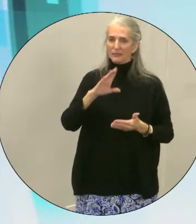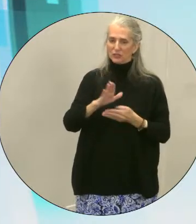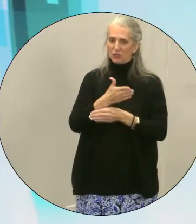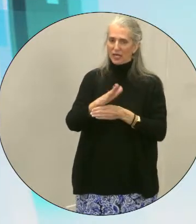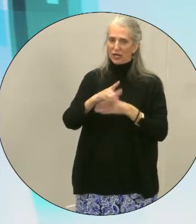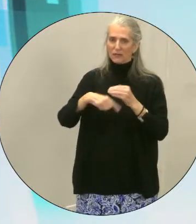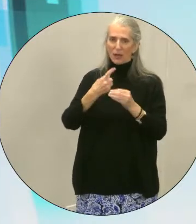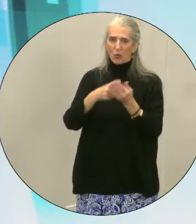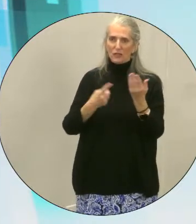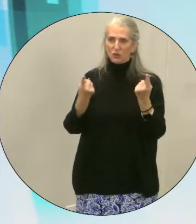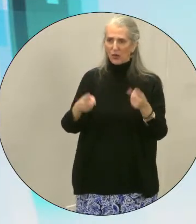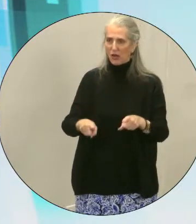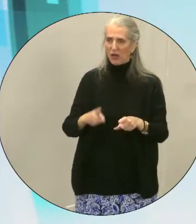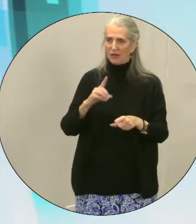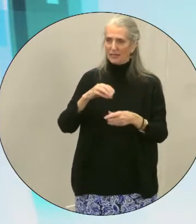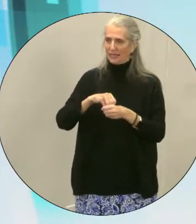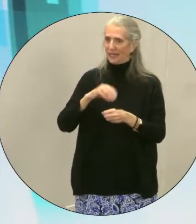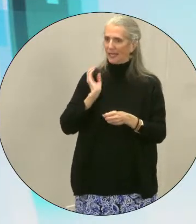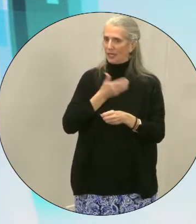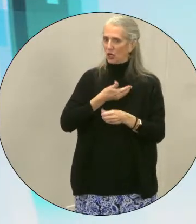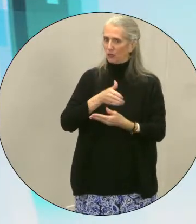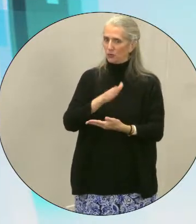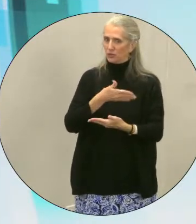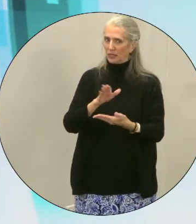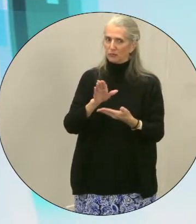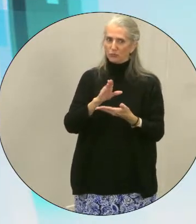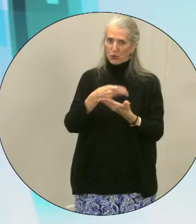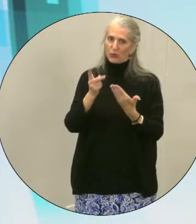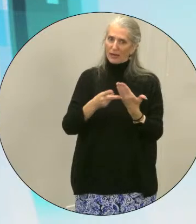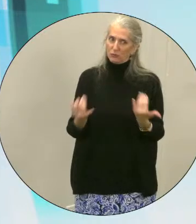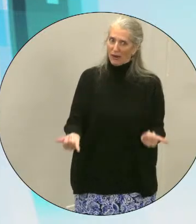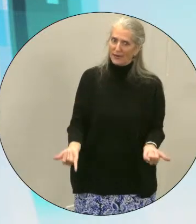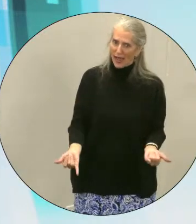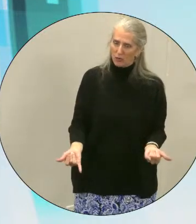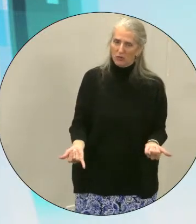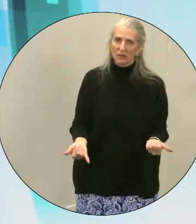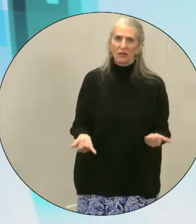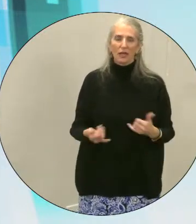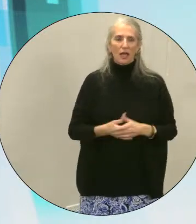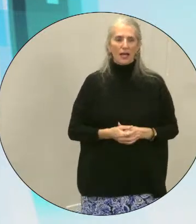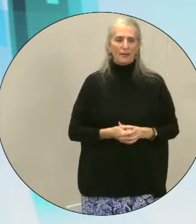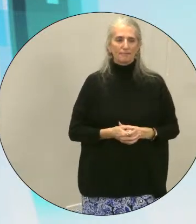on in our music programs right now.